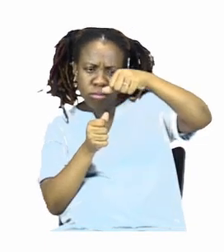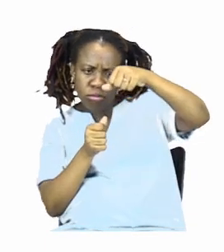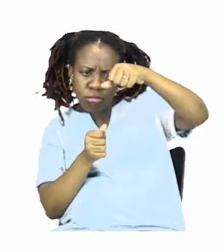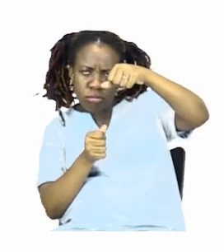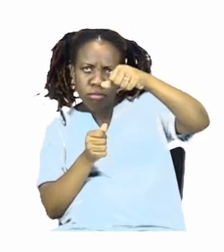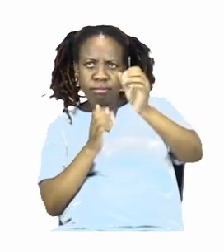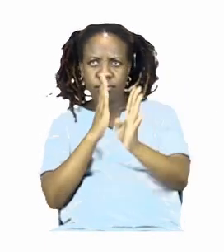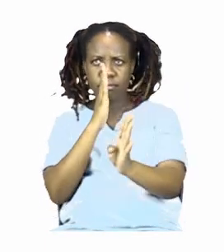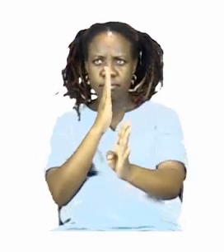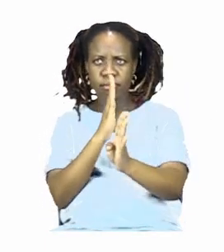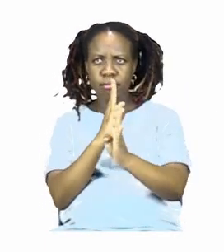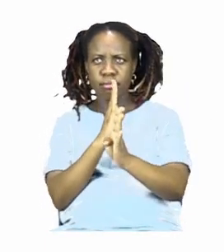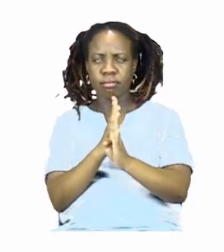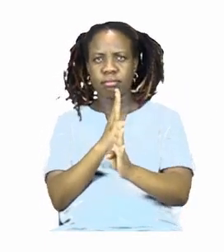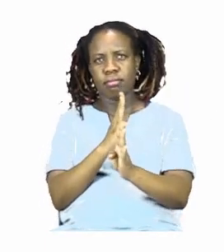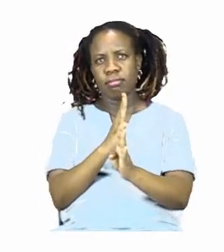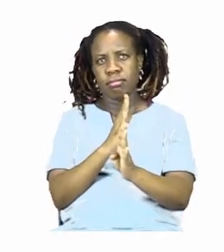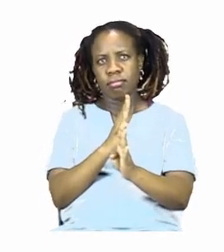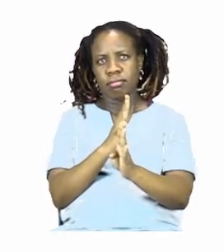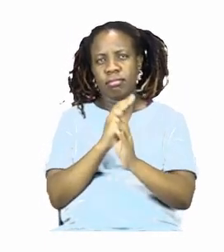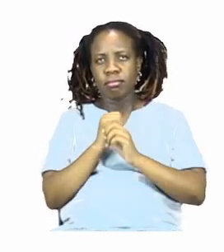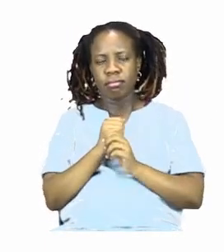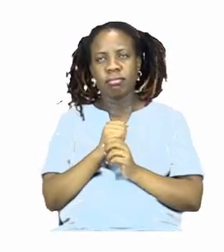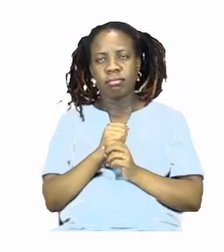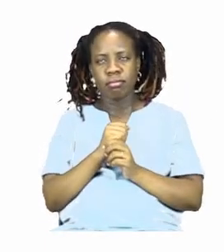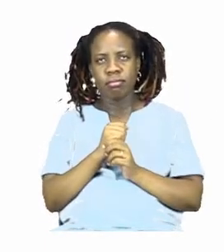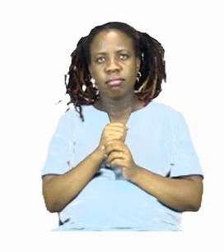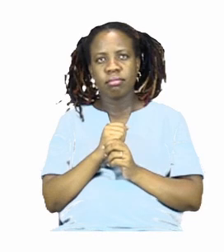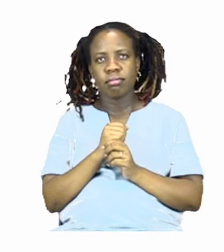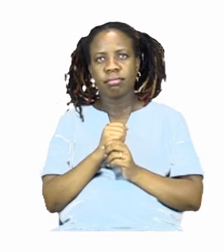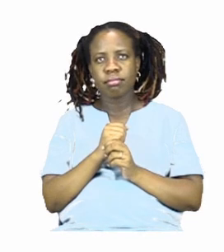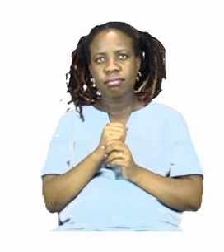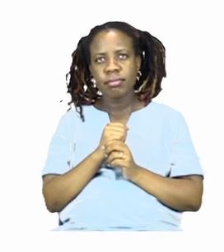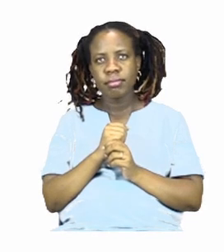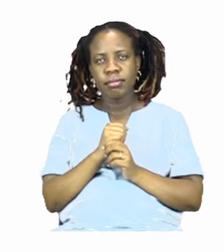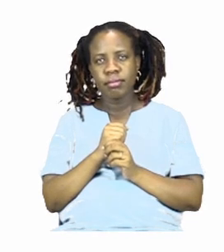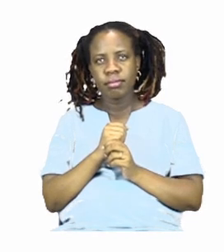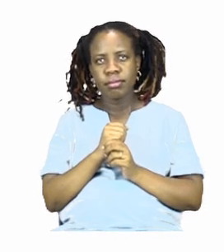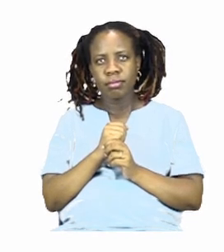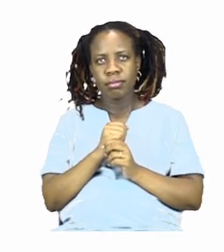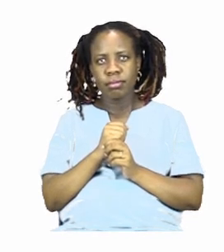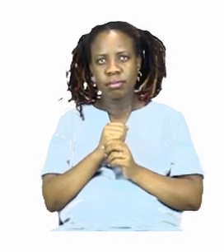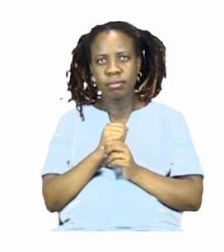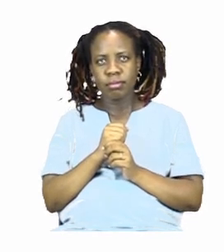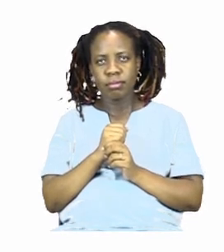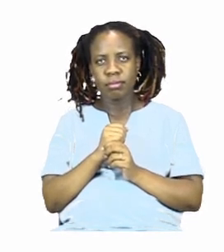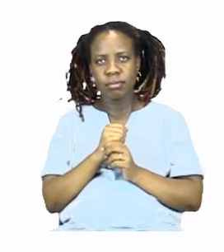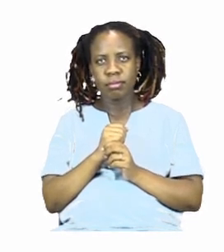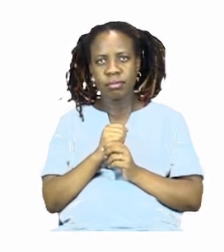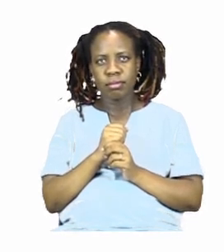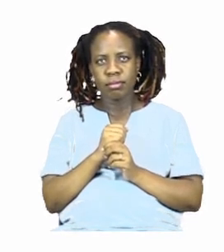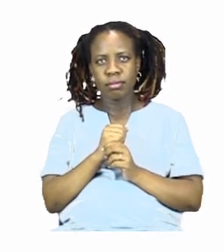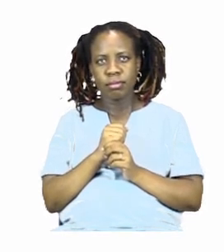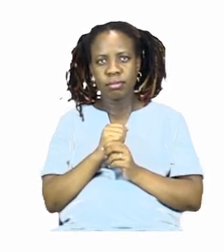measure exactly from one point to the next point. Now, if you